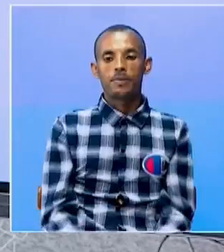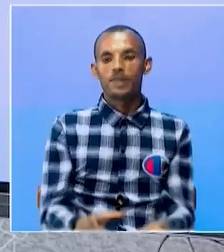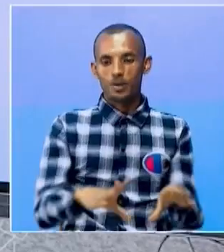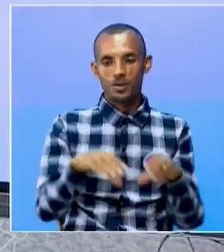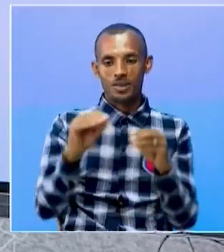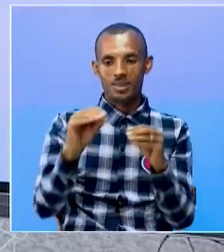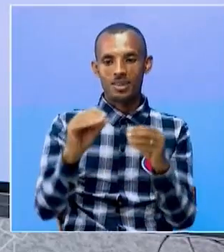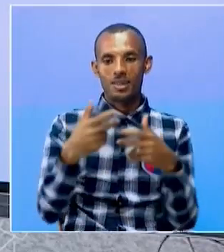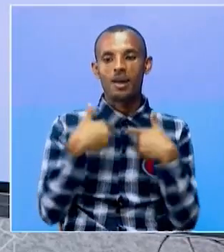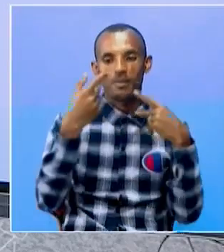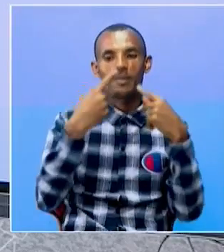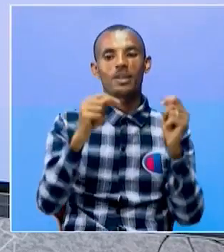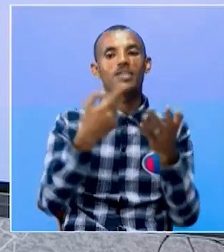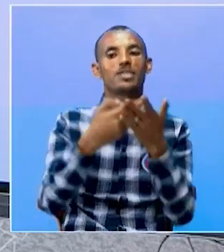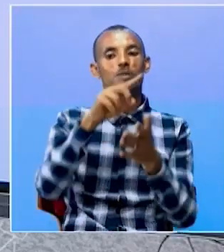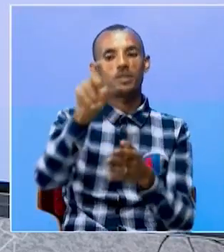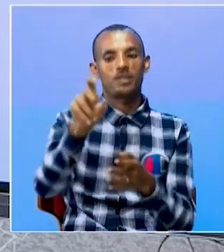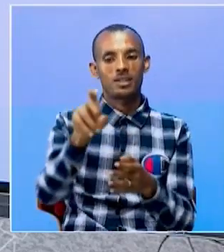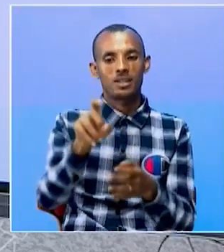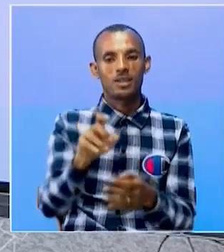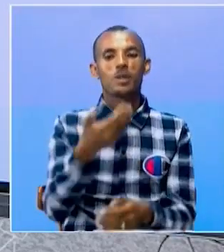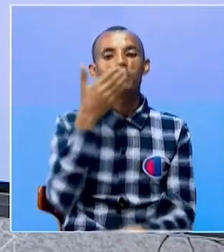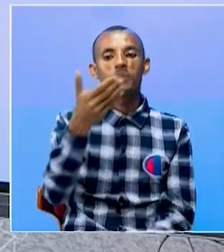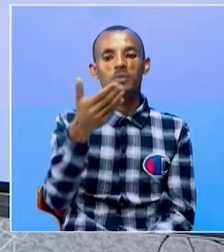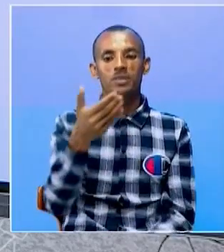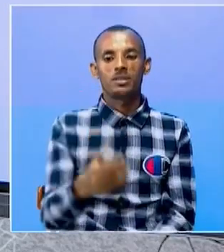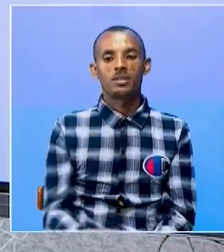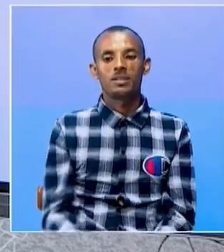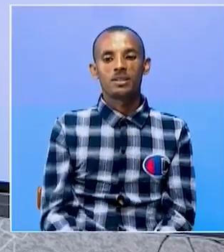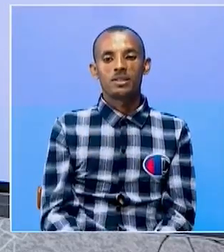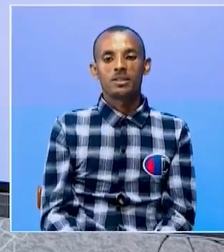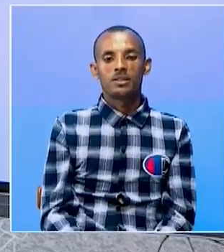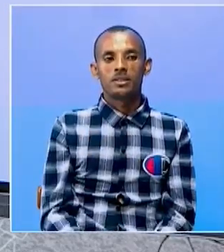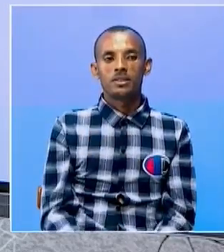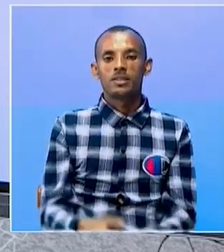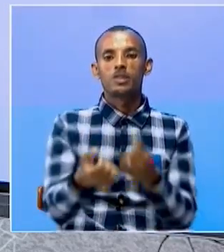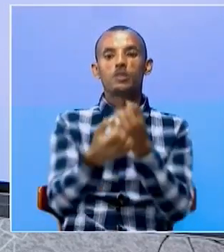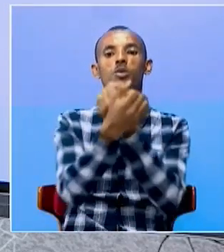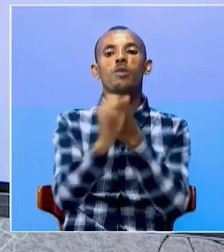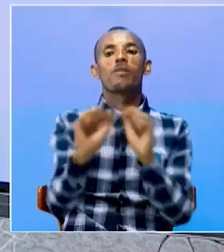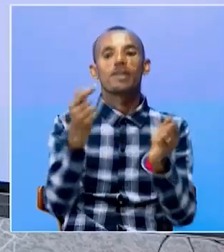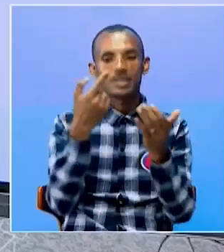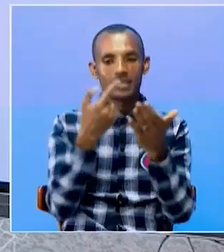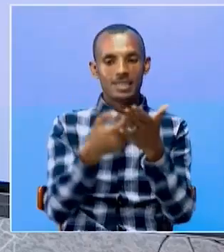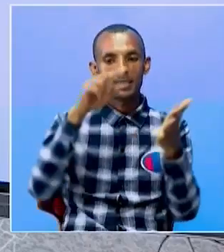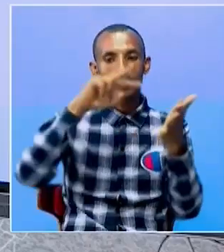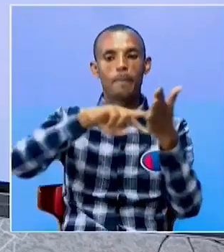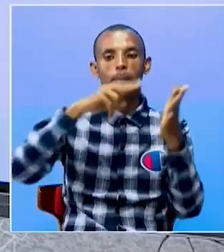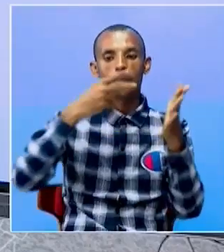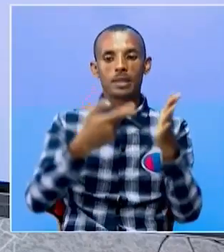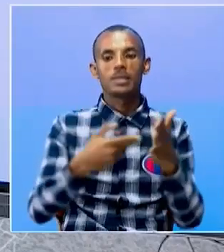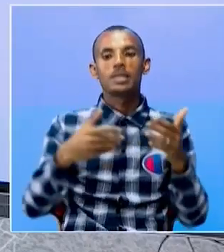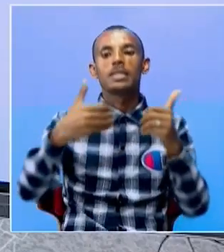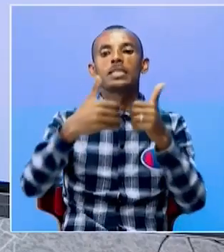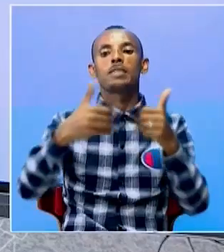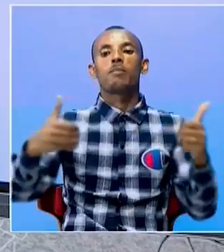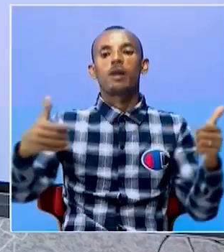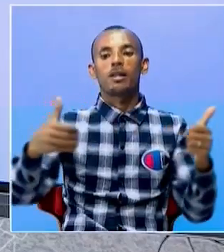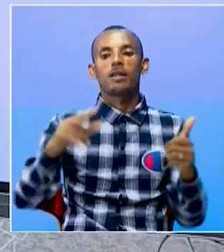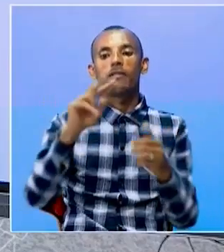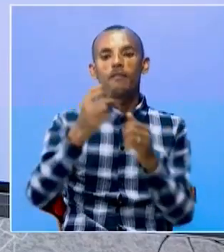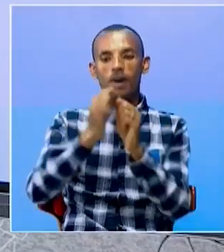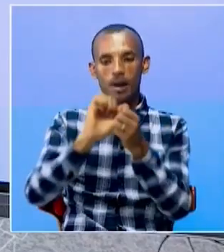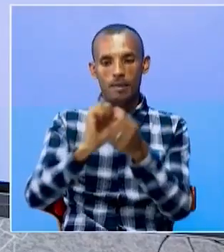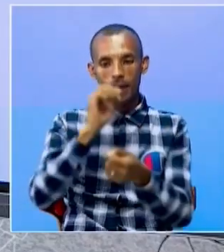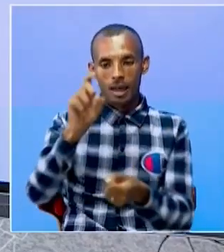Students, have you tried the question? Good. Solving this means separating the variable x from